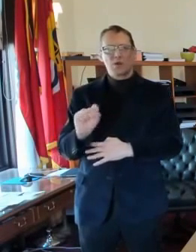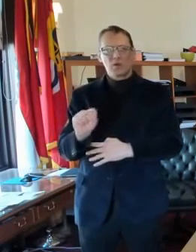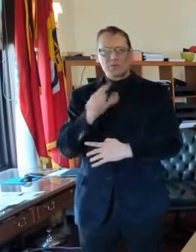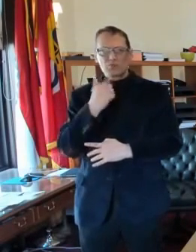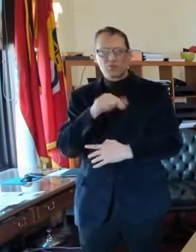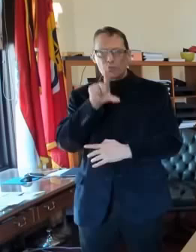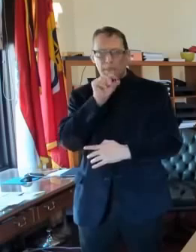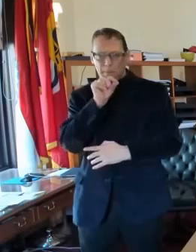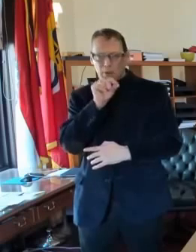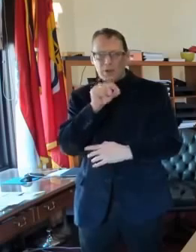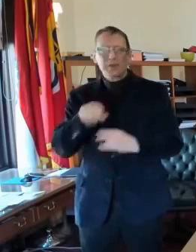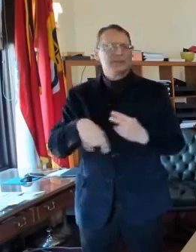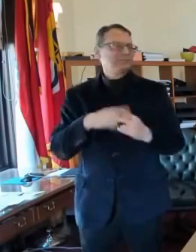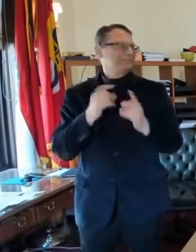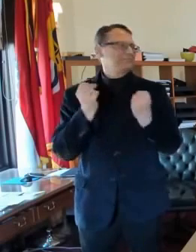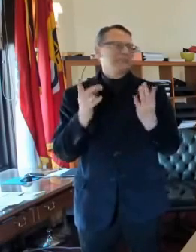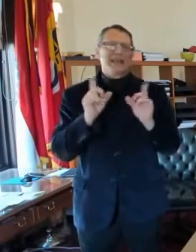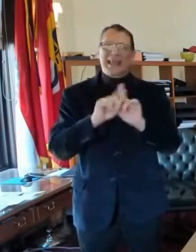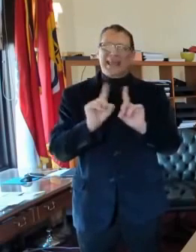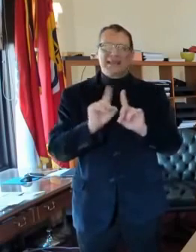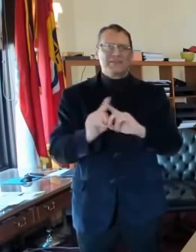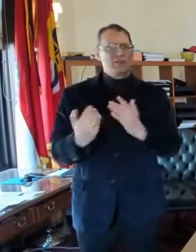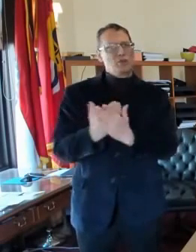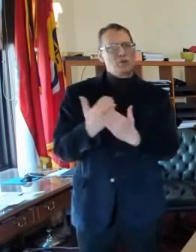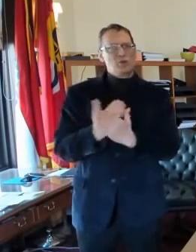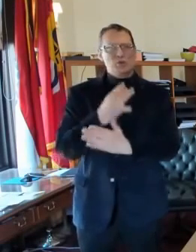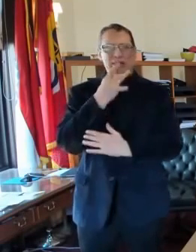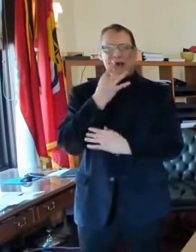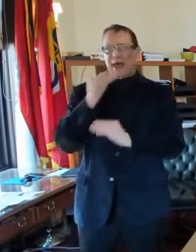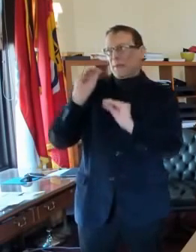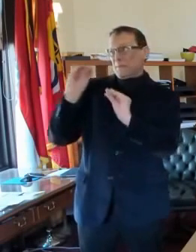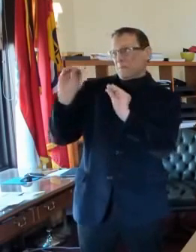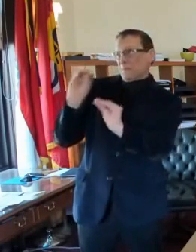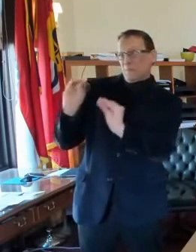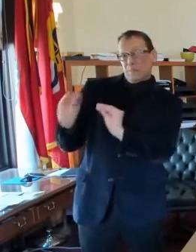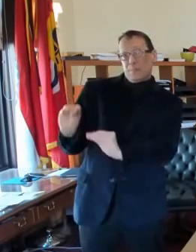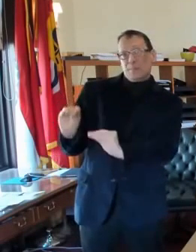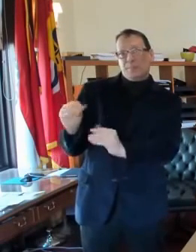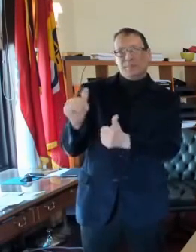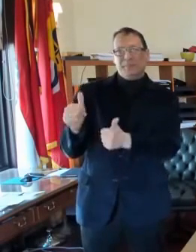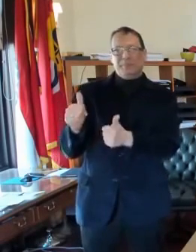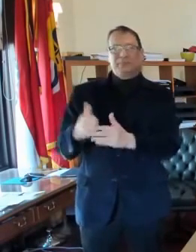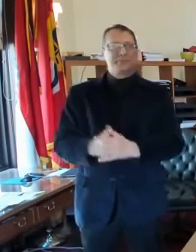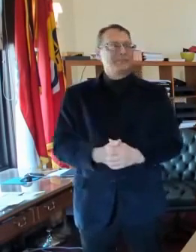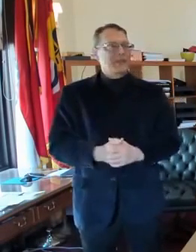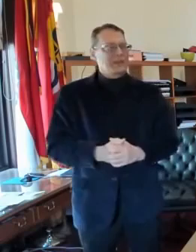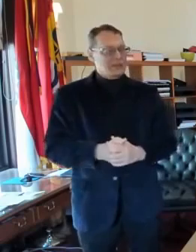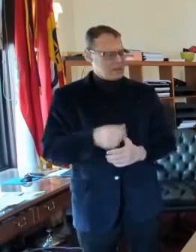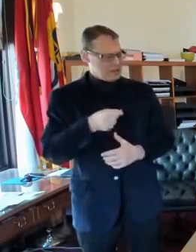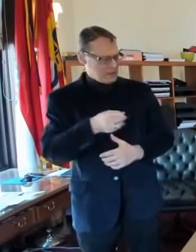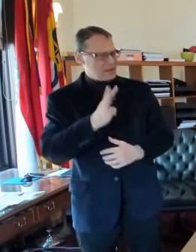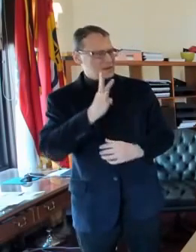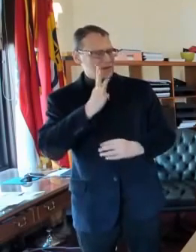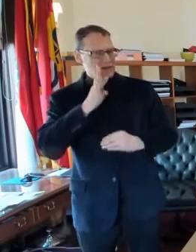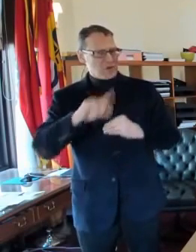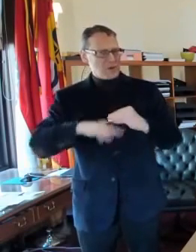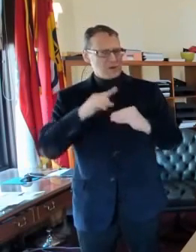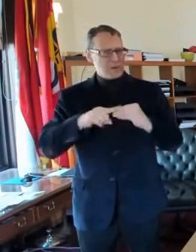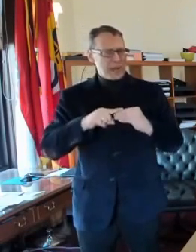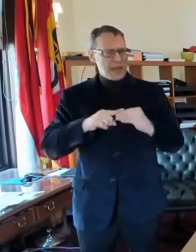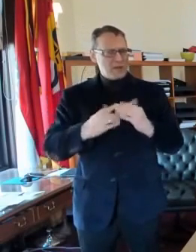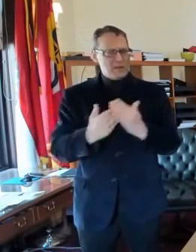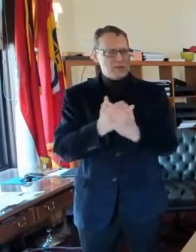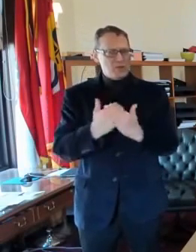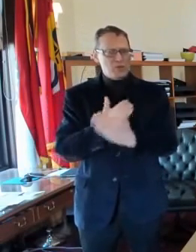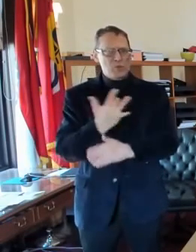businesses who have stepped up to put that new lighting in downtown. It looked really good. So. You talked about the new variant of